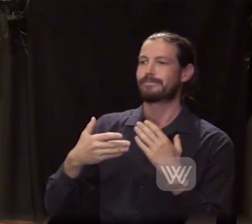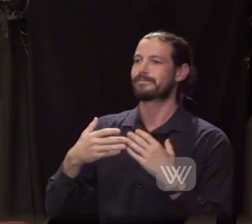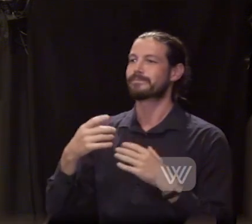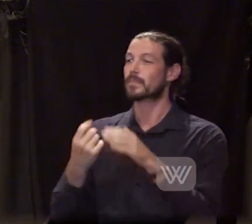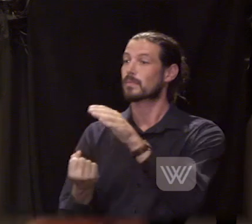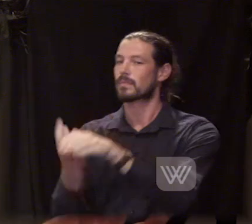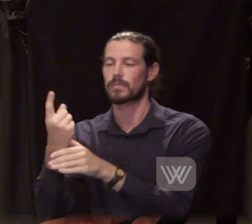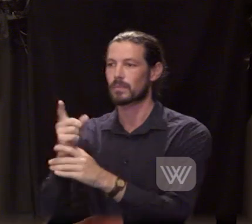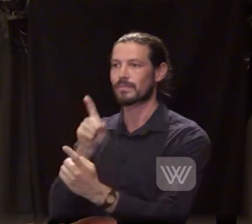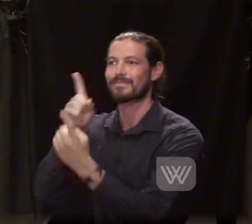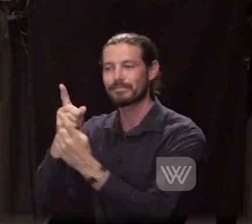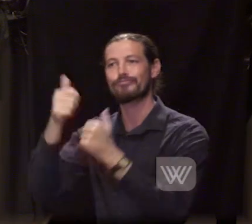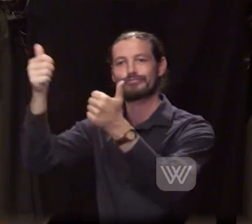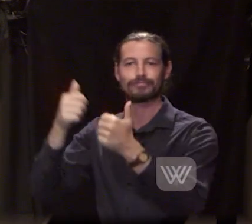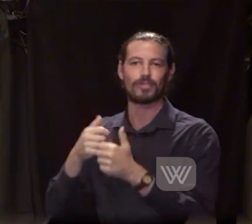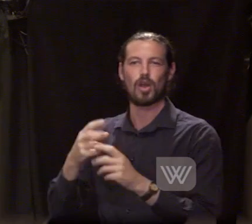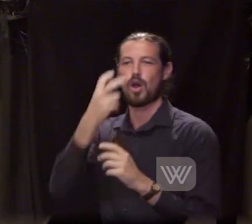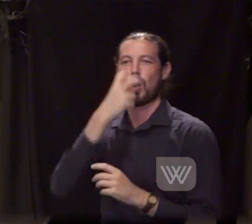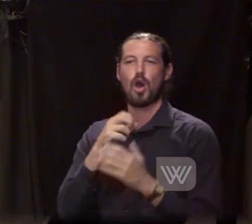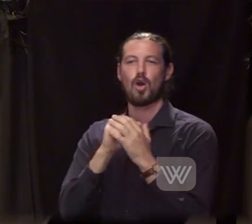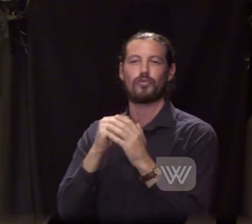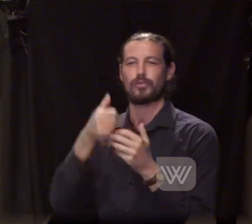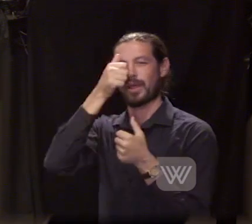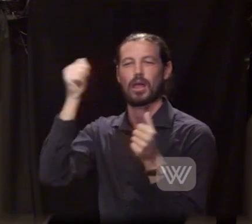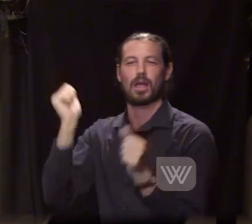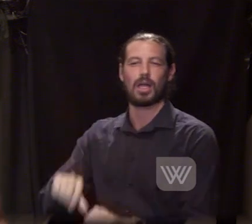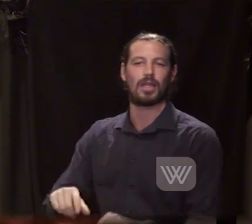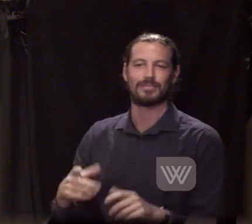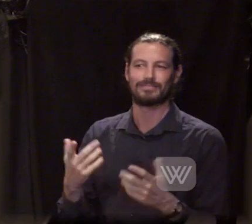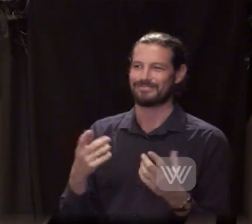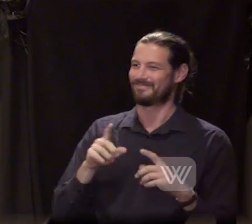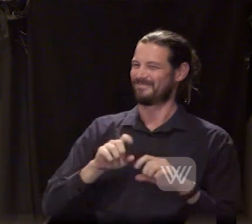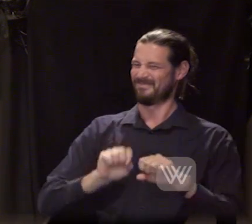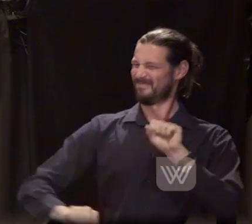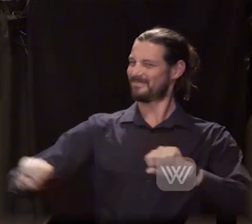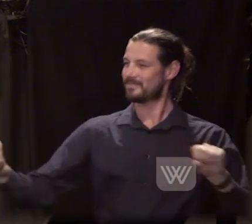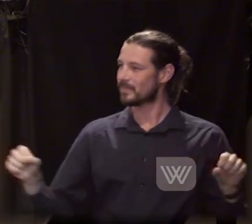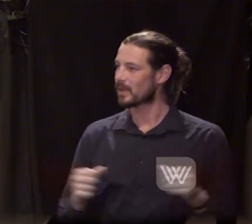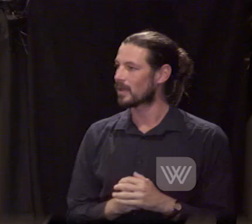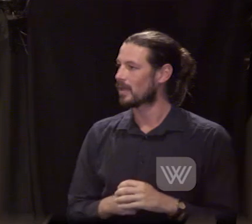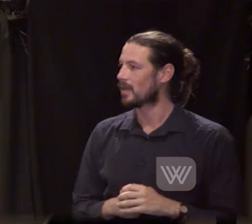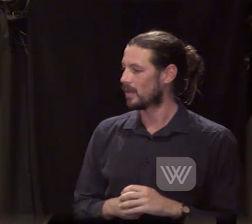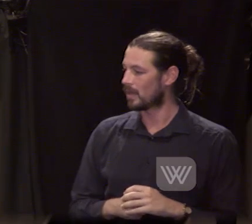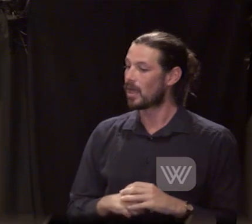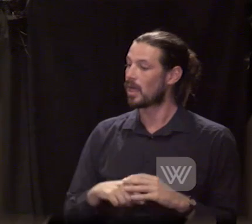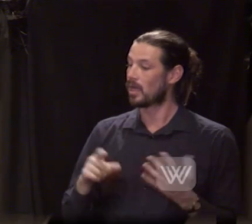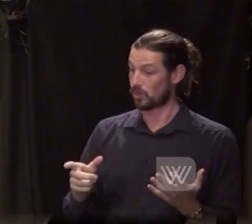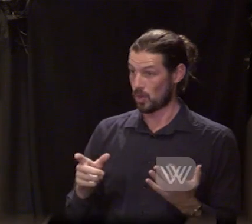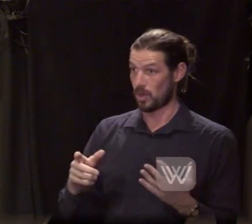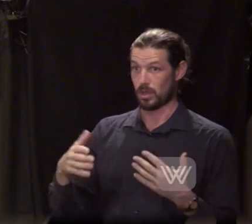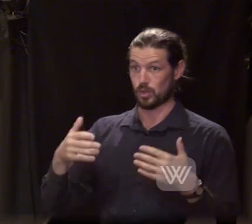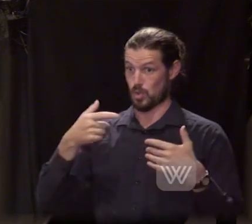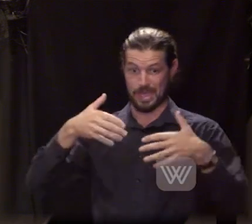when you see them again, you pick up like nothing ever happened. And these 6 people, or the 5 other people besides you, now have to